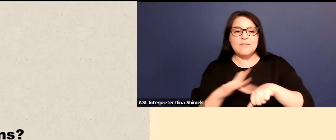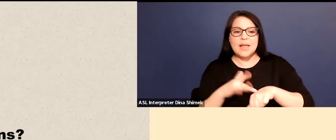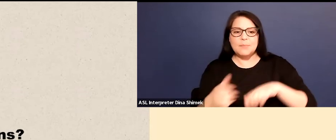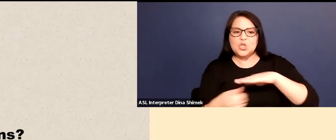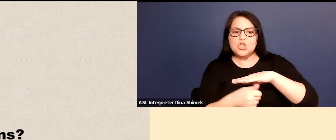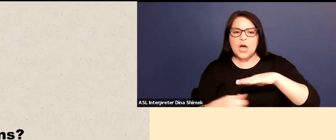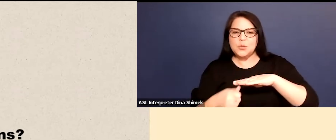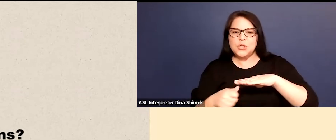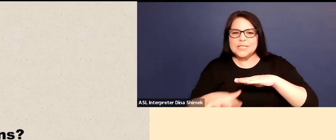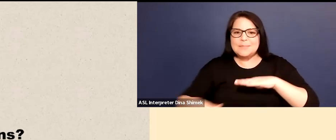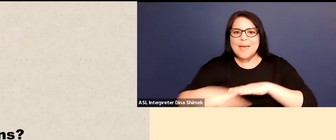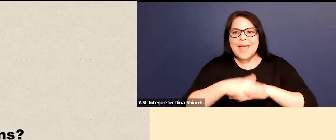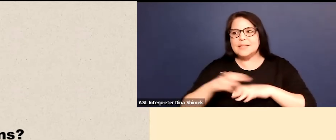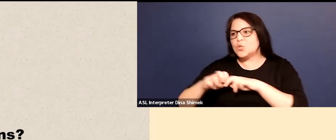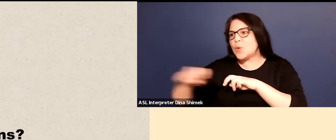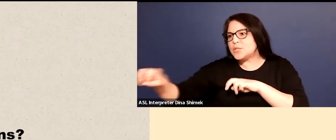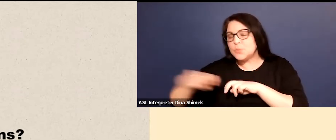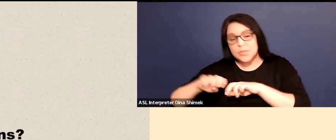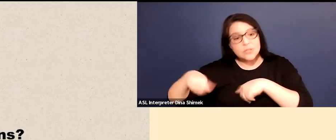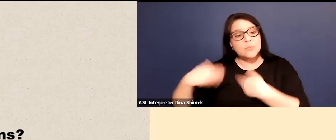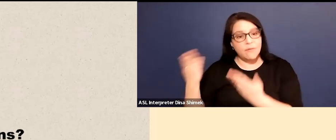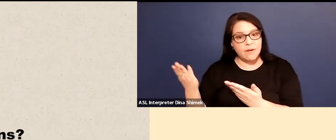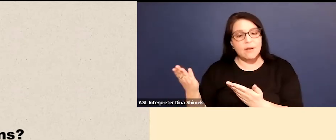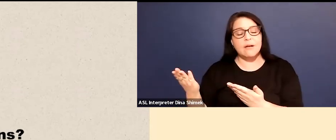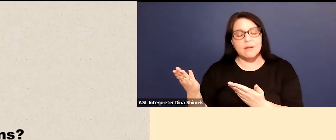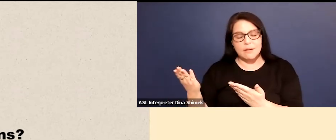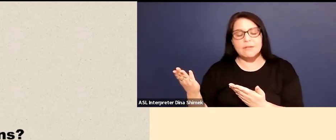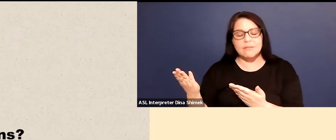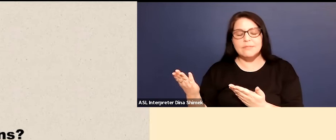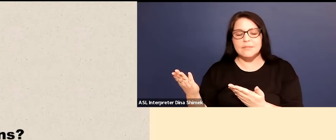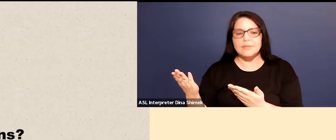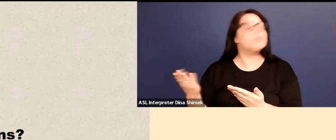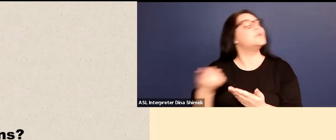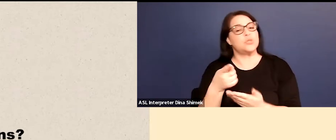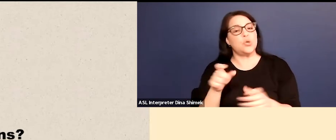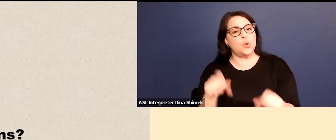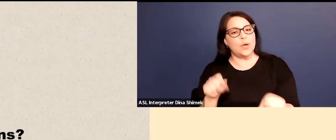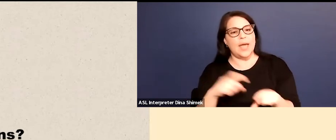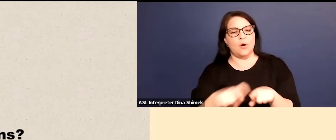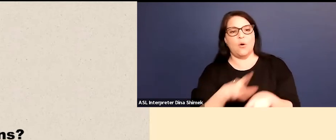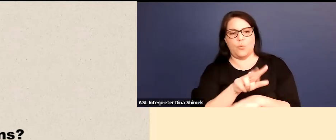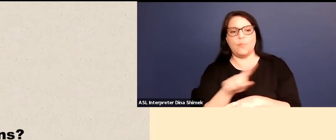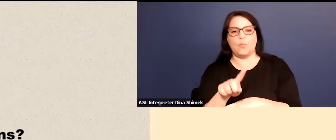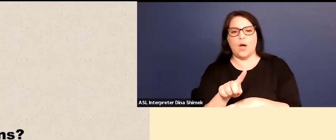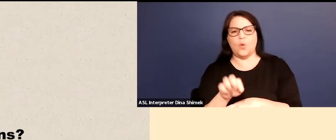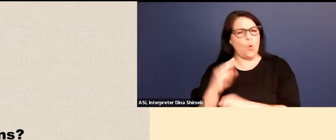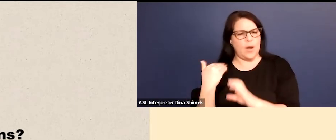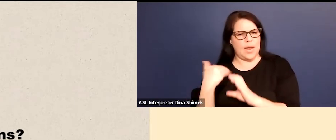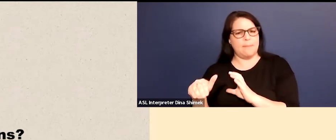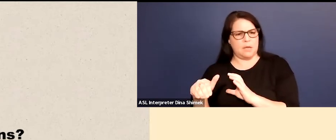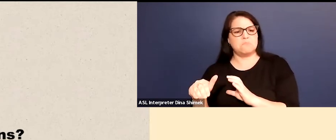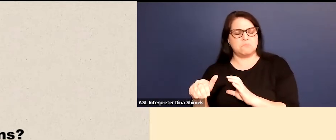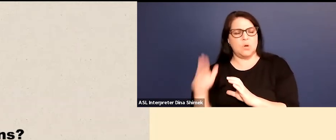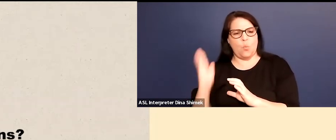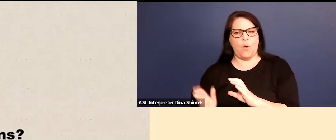space, transportation provided. So that's one of those that you can call 311 or email, and we will get